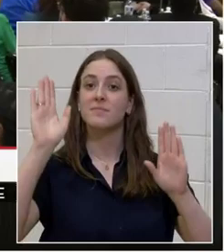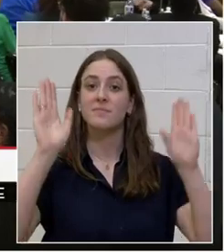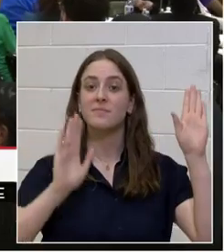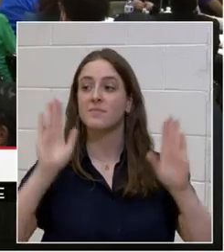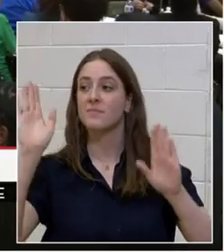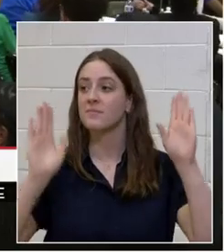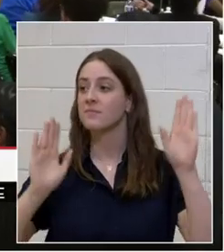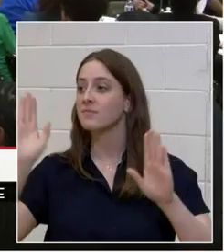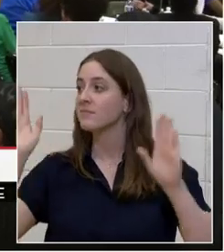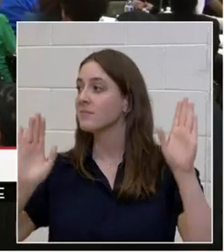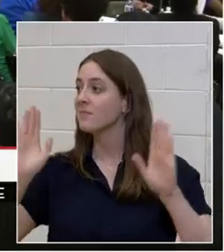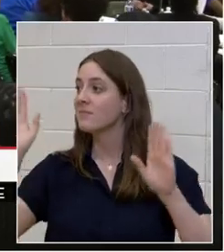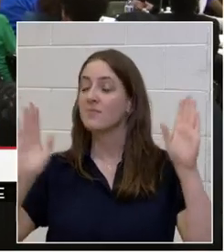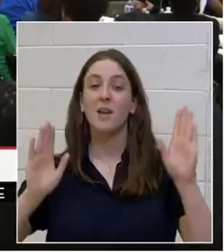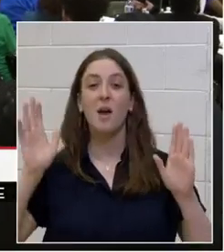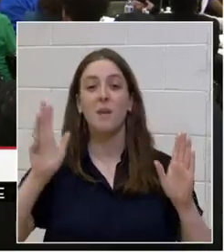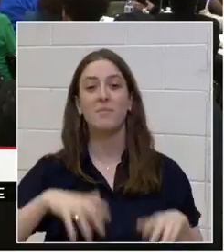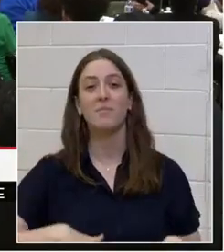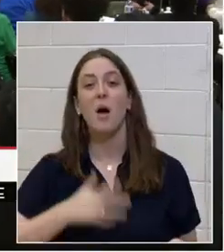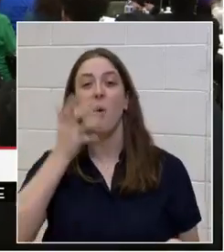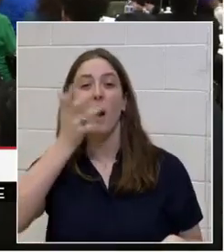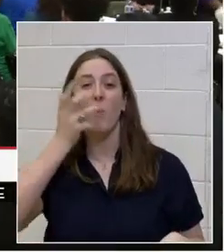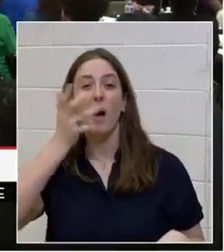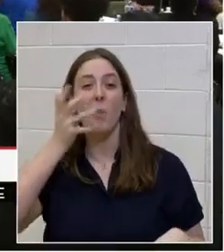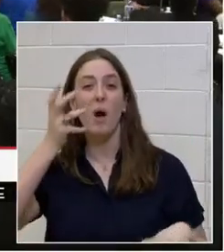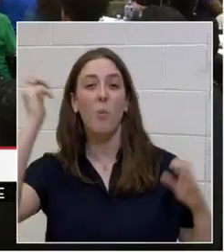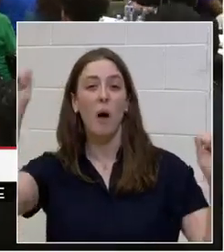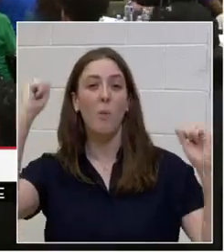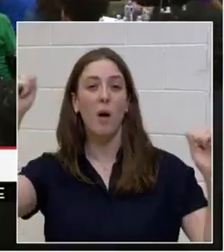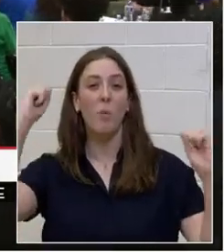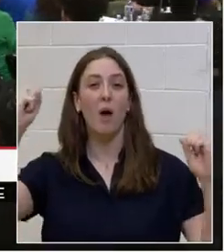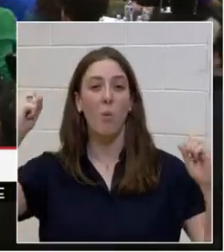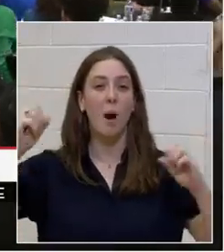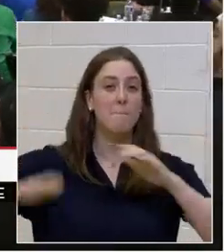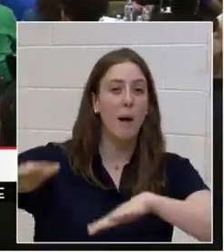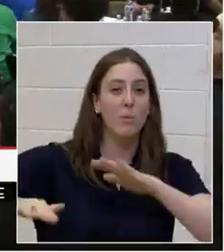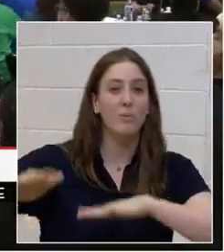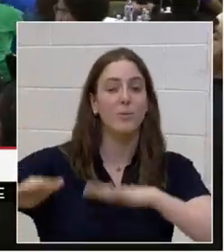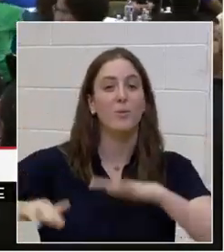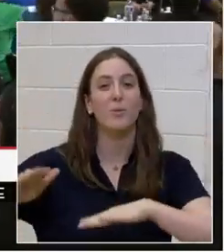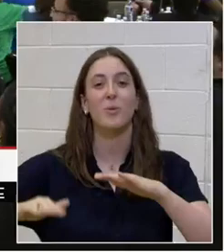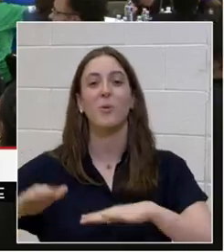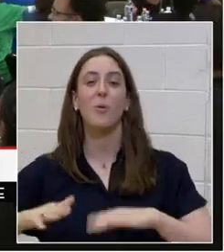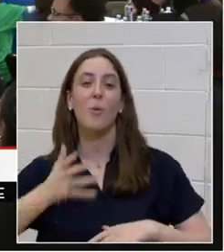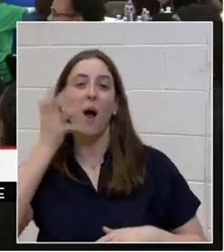I see hands. I see lots and lots.